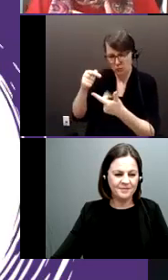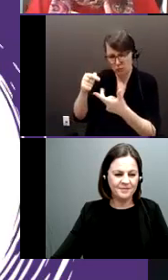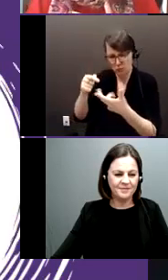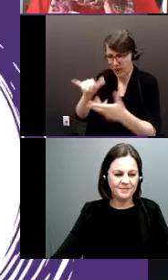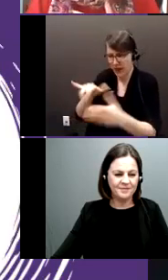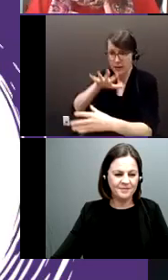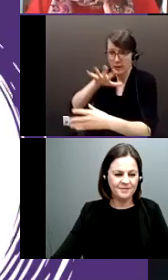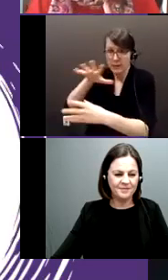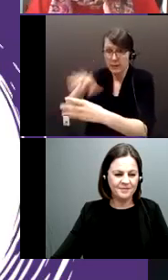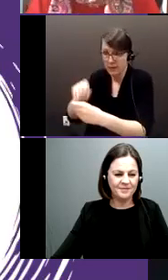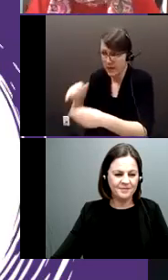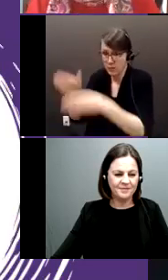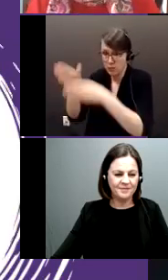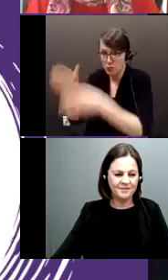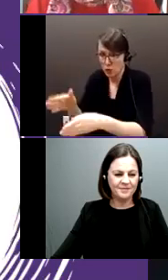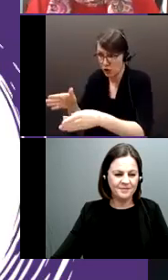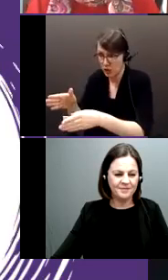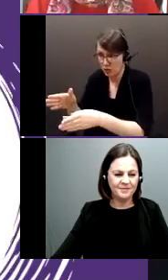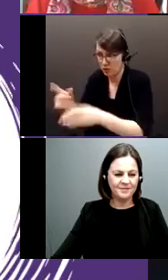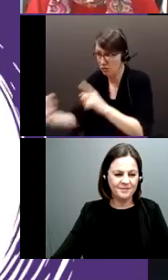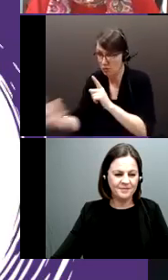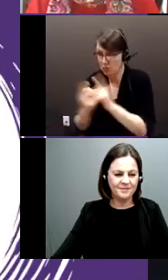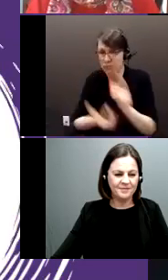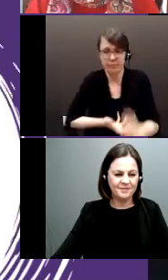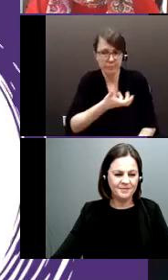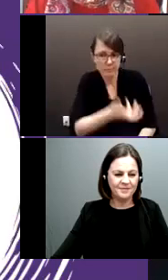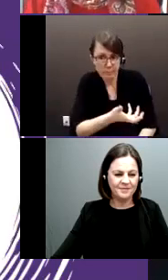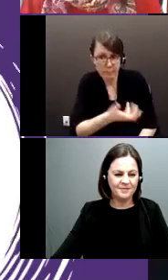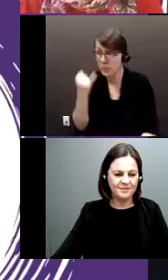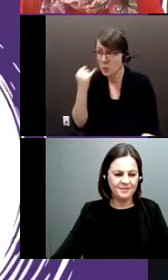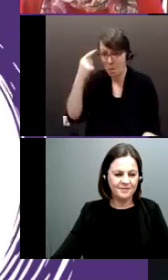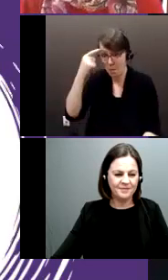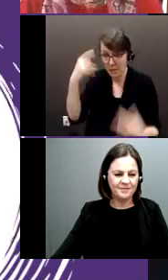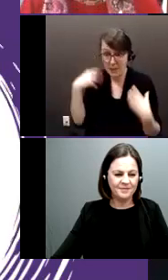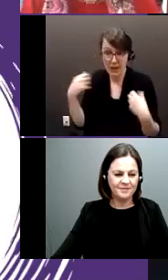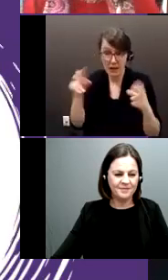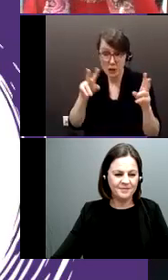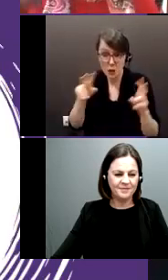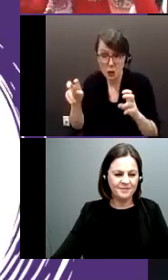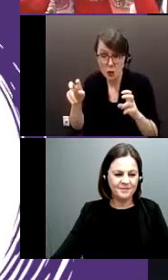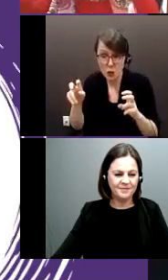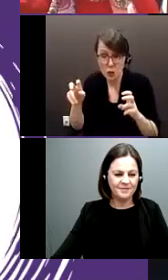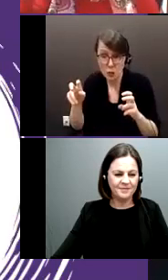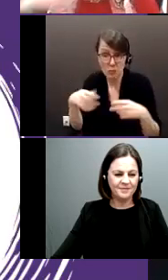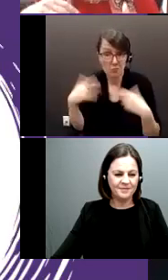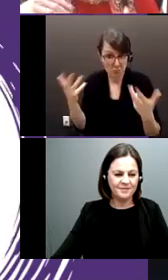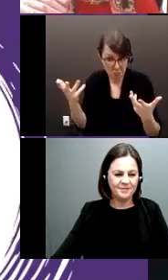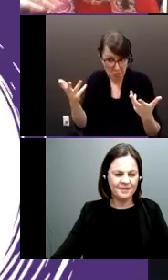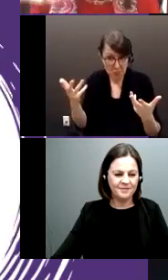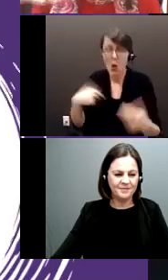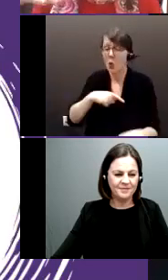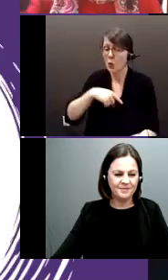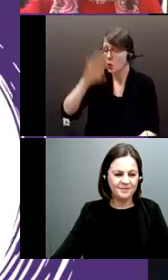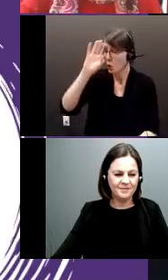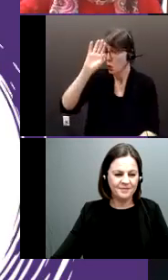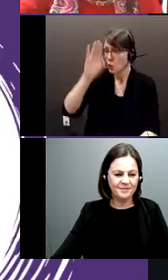a physical disability or some sort of mental health issue, we know that these folks also experience